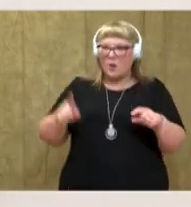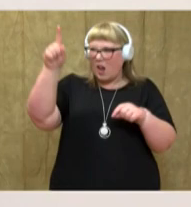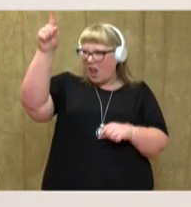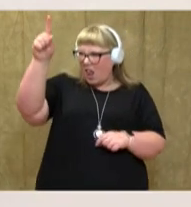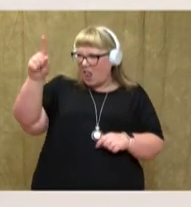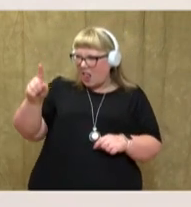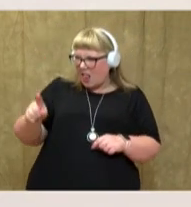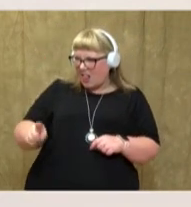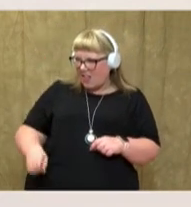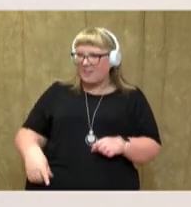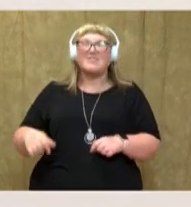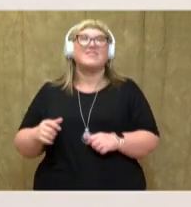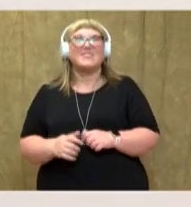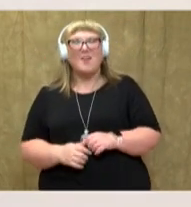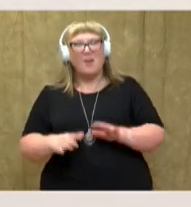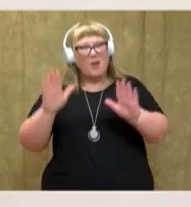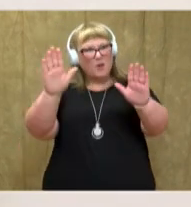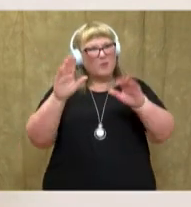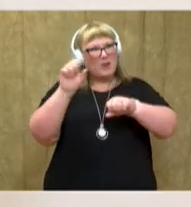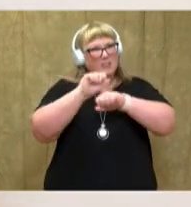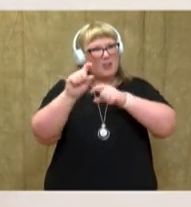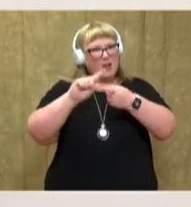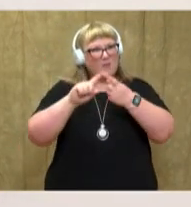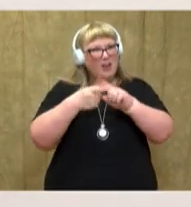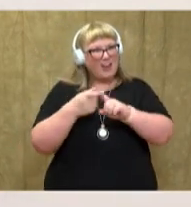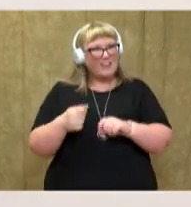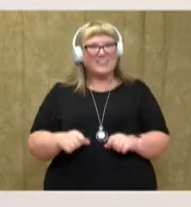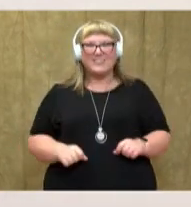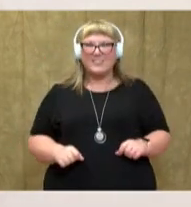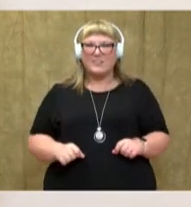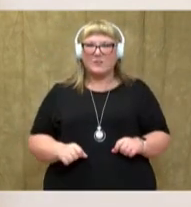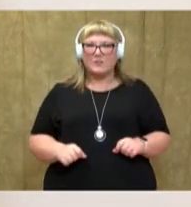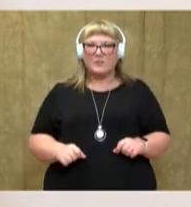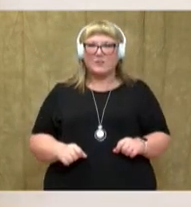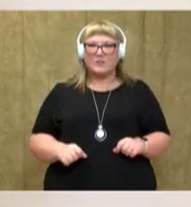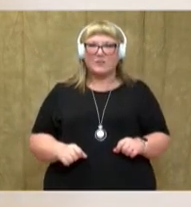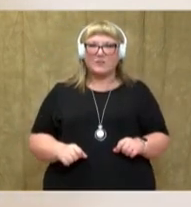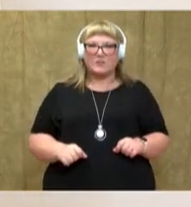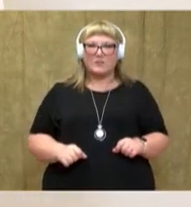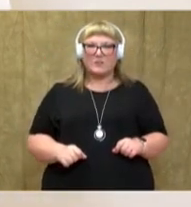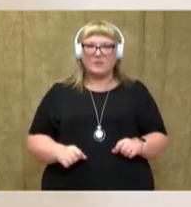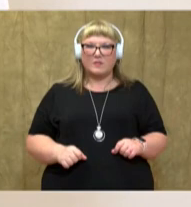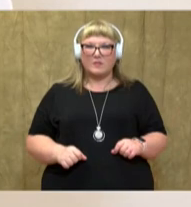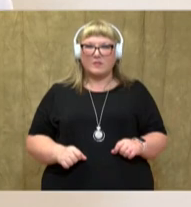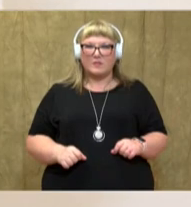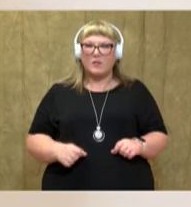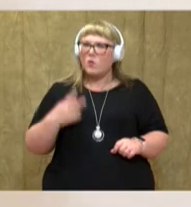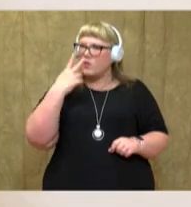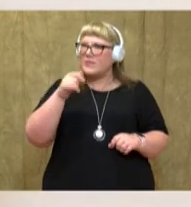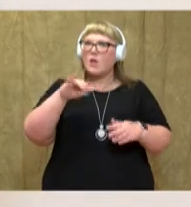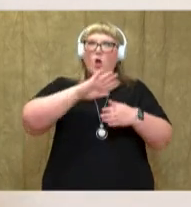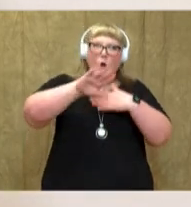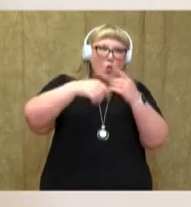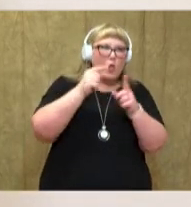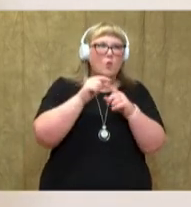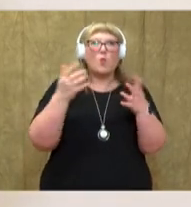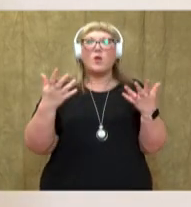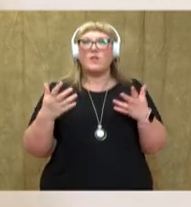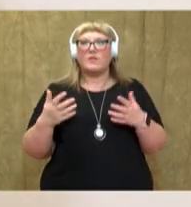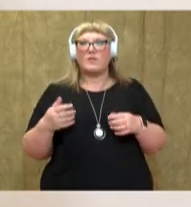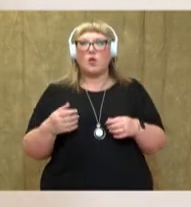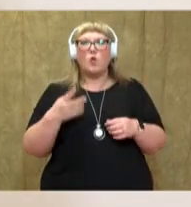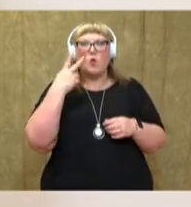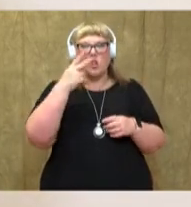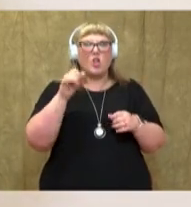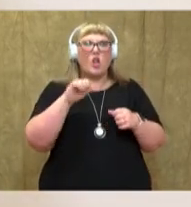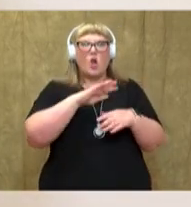on our card. Great job, friends. And let's look at all the words that you guys have so far. We're going to look at the words that we haven't had